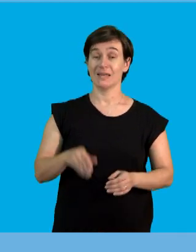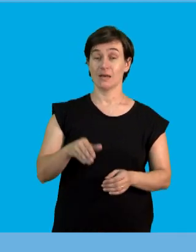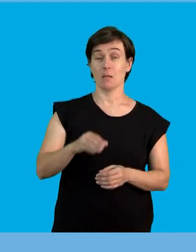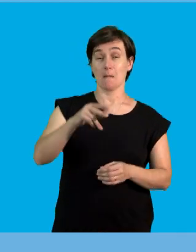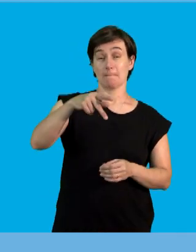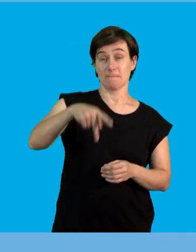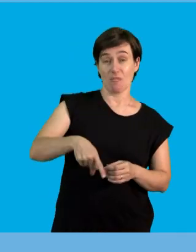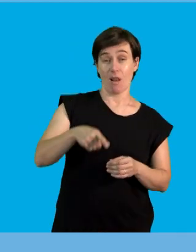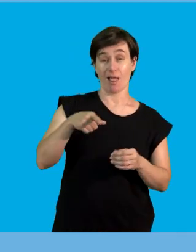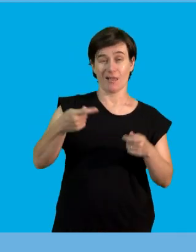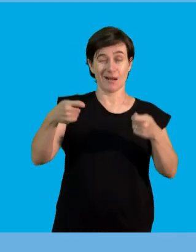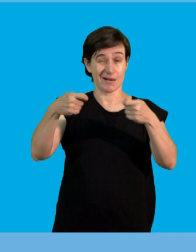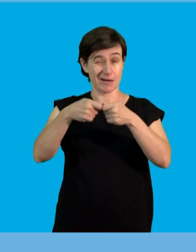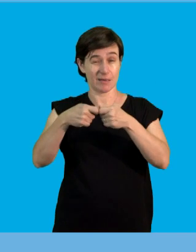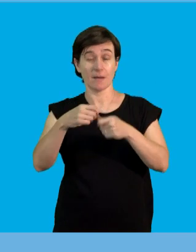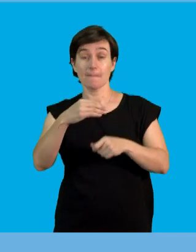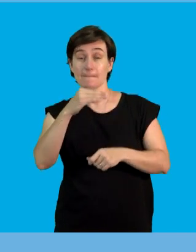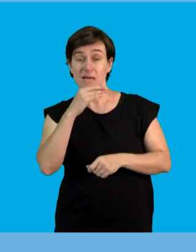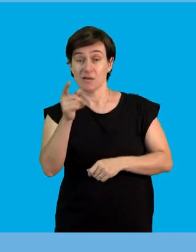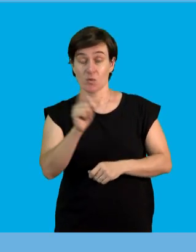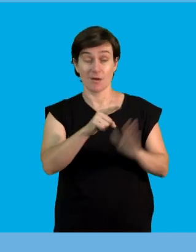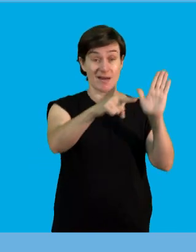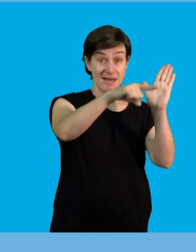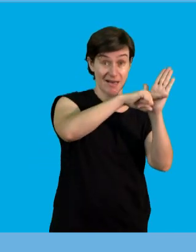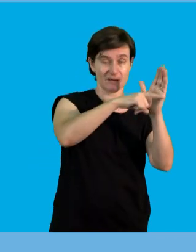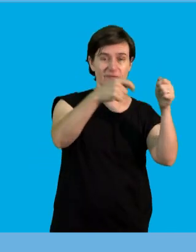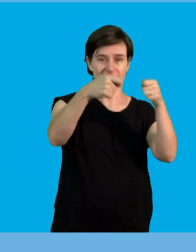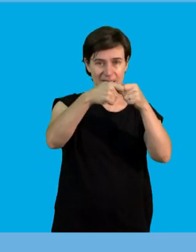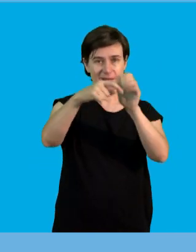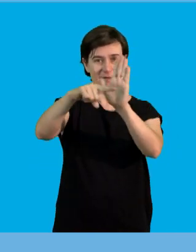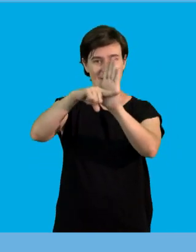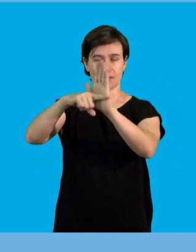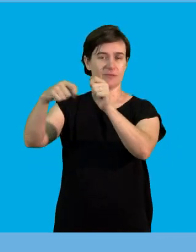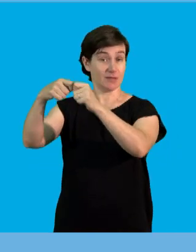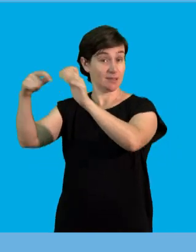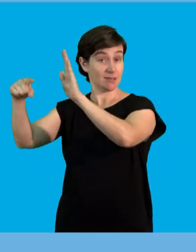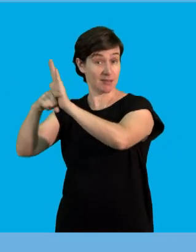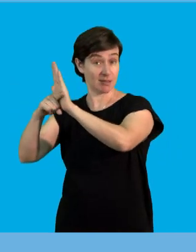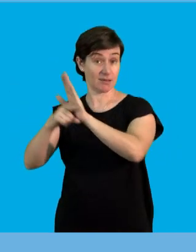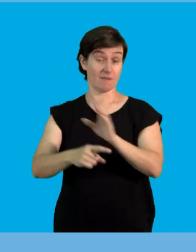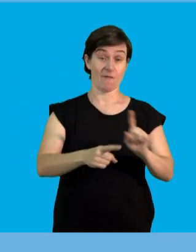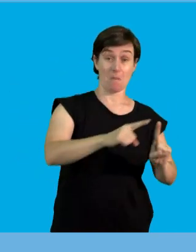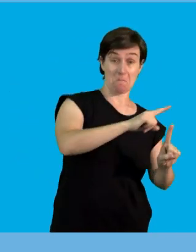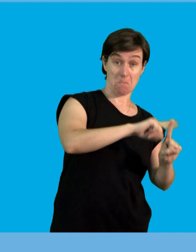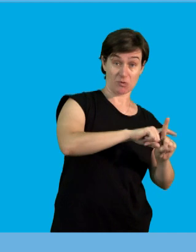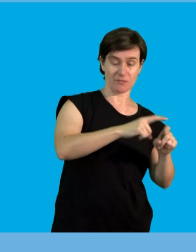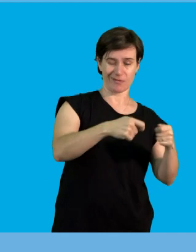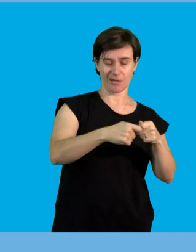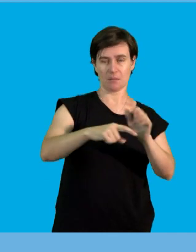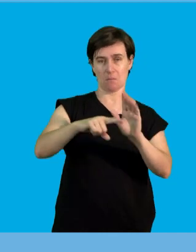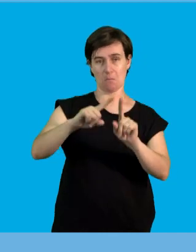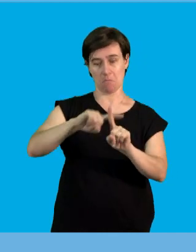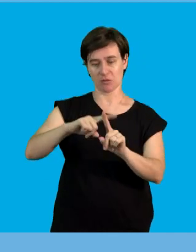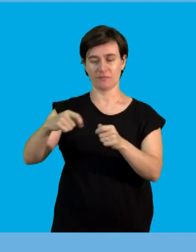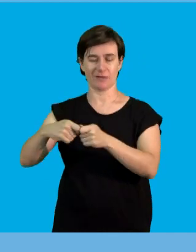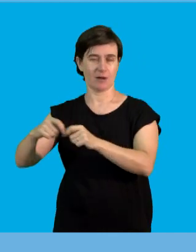So, in a parallel connection, all the negative terminals are going to be connected together, and all the positive